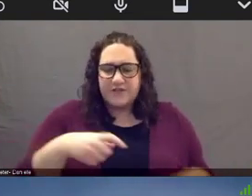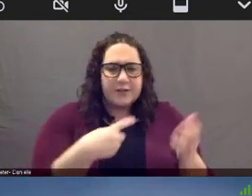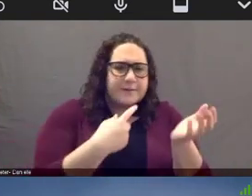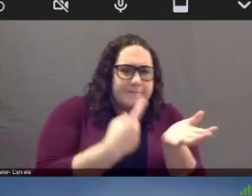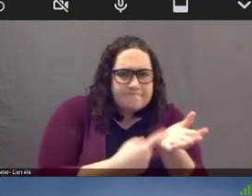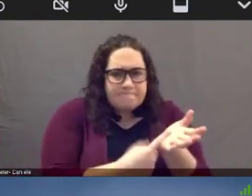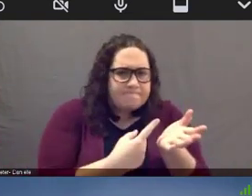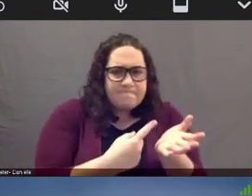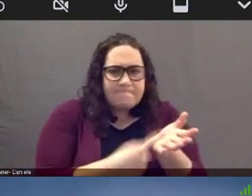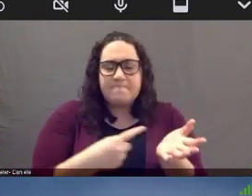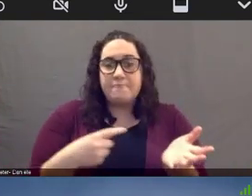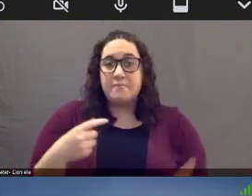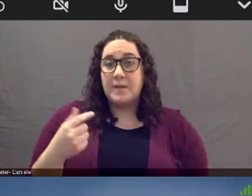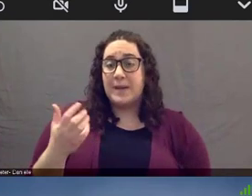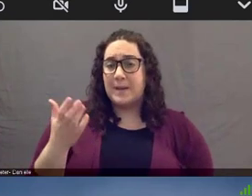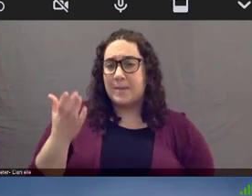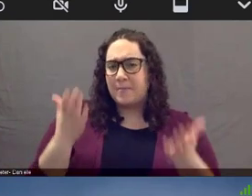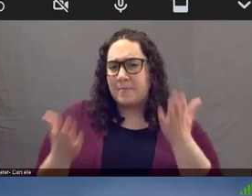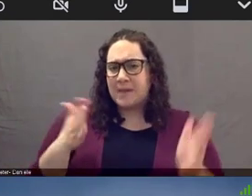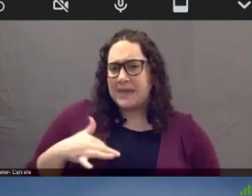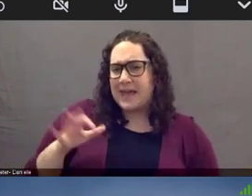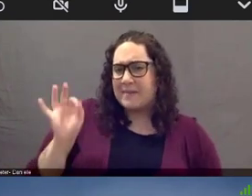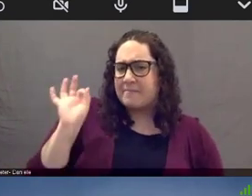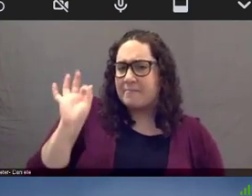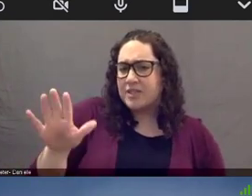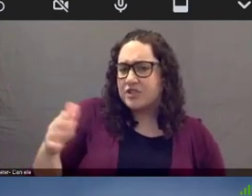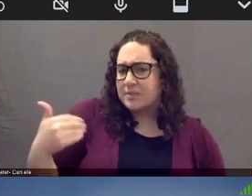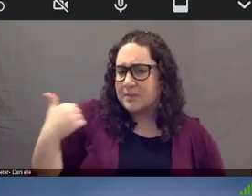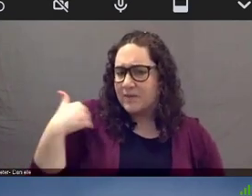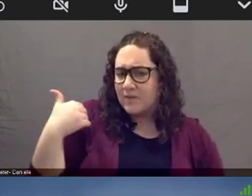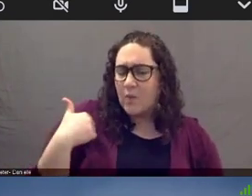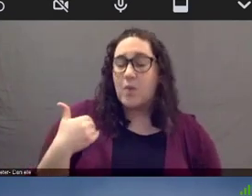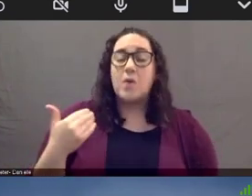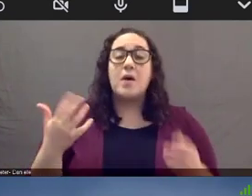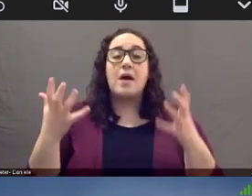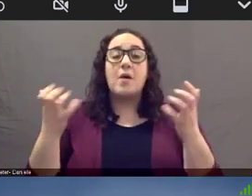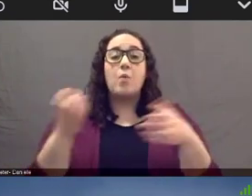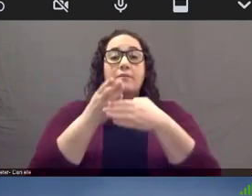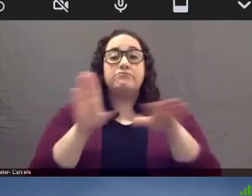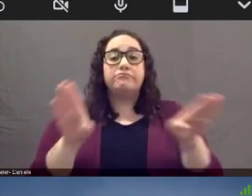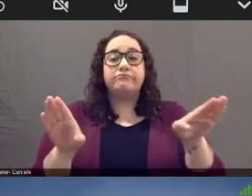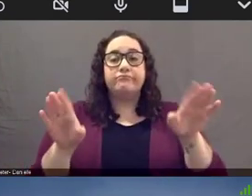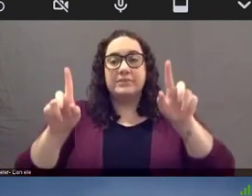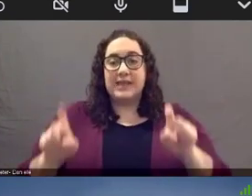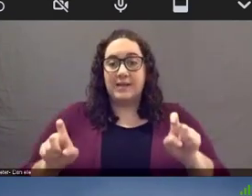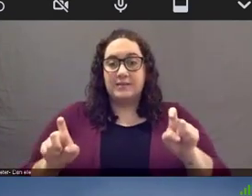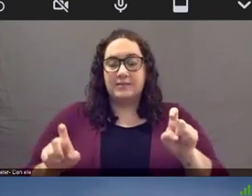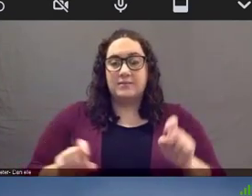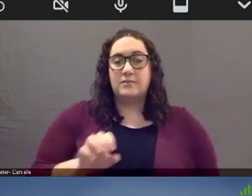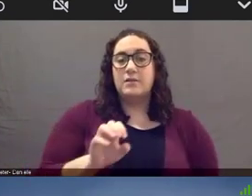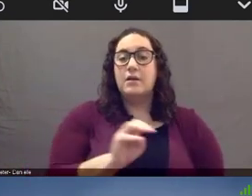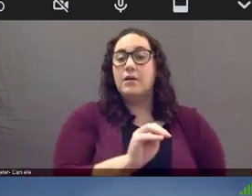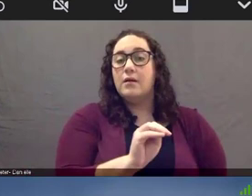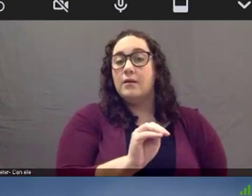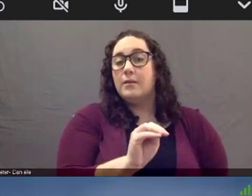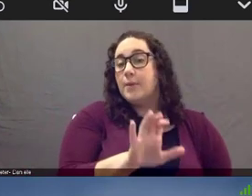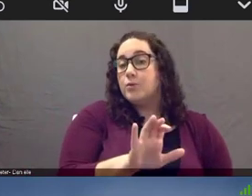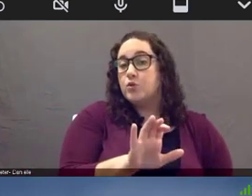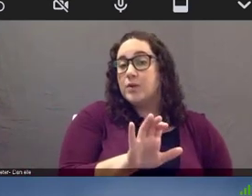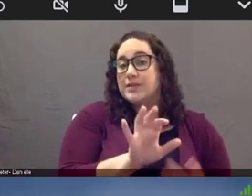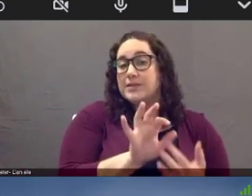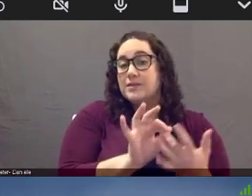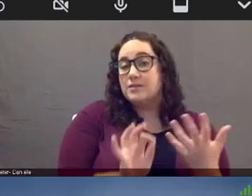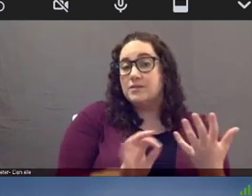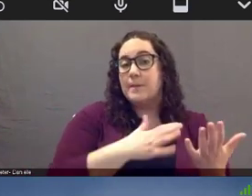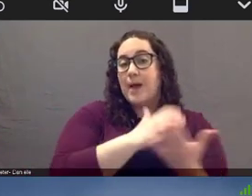this in class before. I'd like to split the exam into two parts so that we do the multiple choice part virtually, probably